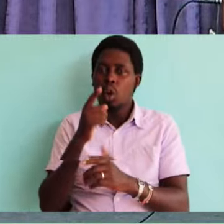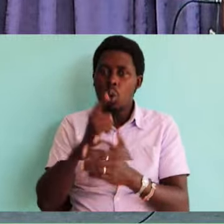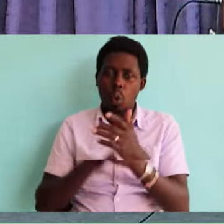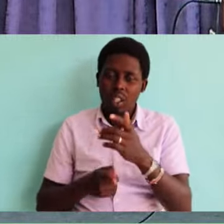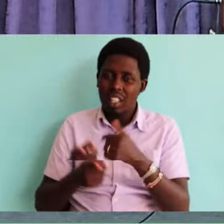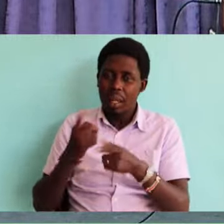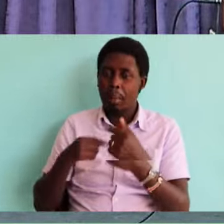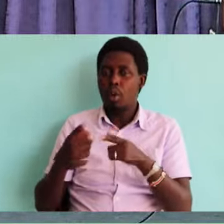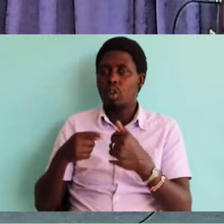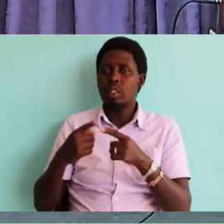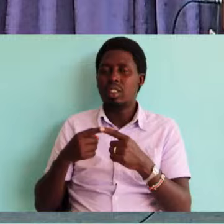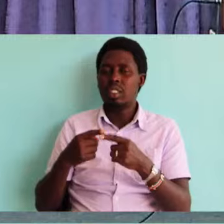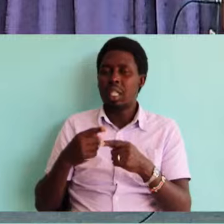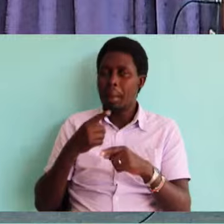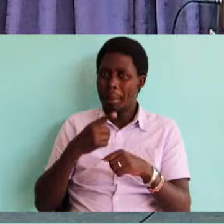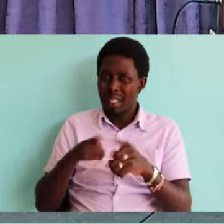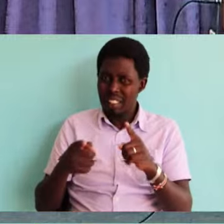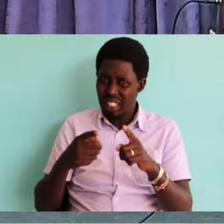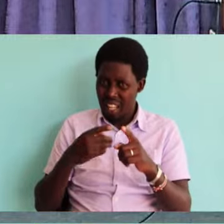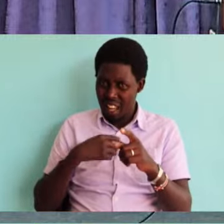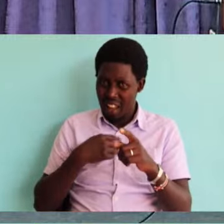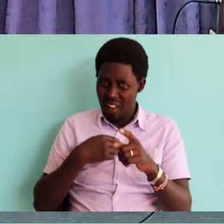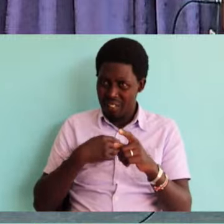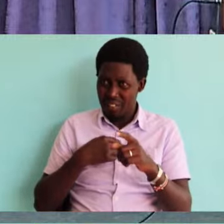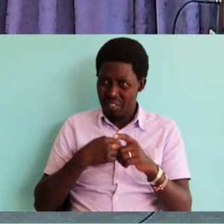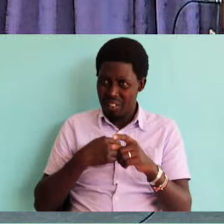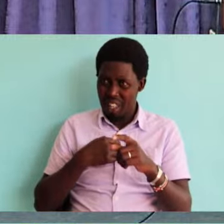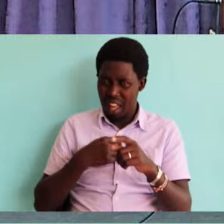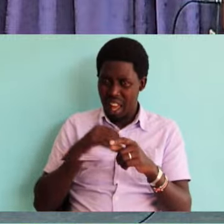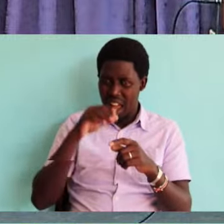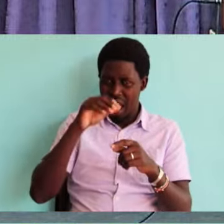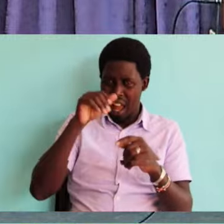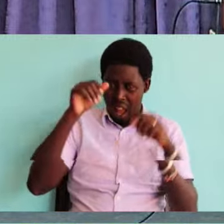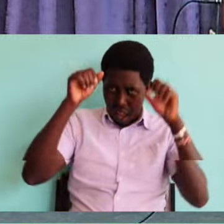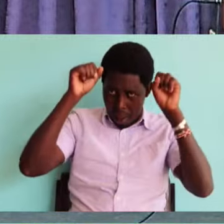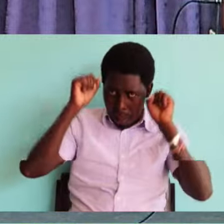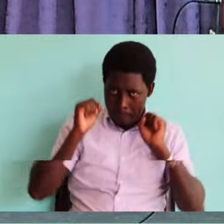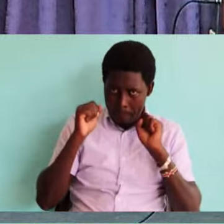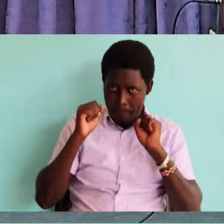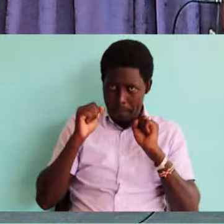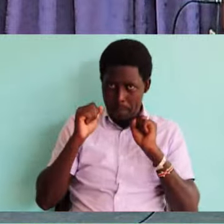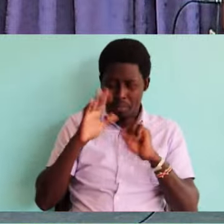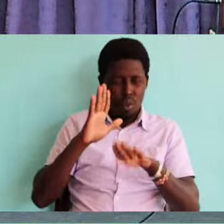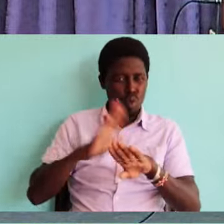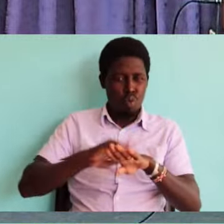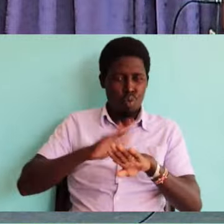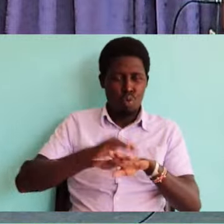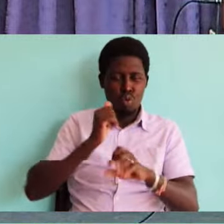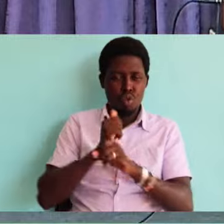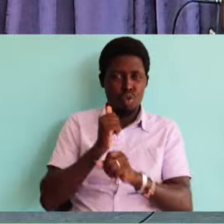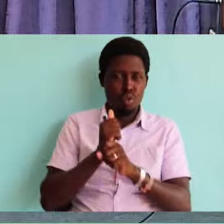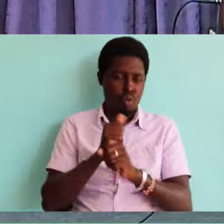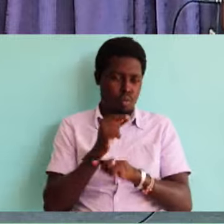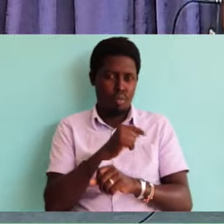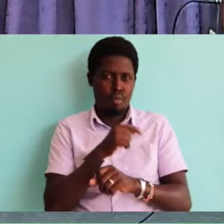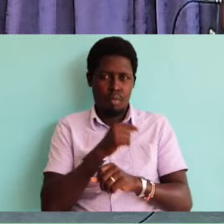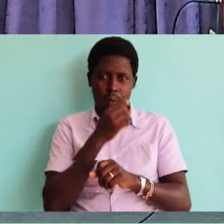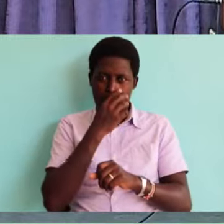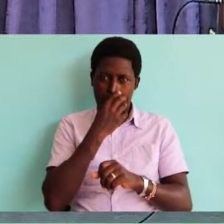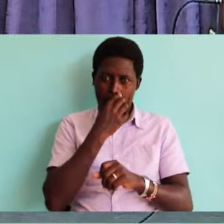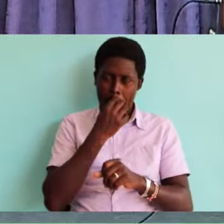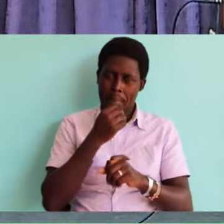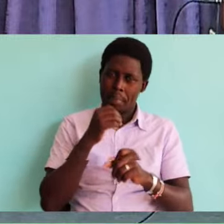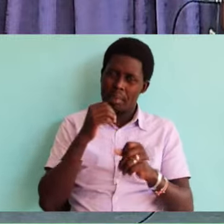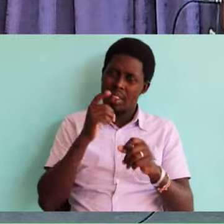brought. Yes, there is an element that Abel seemed to have done a good job. Because when he talks about